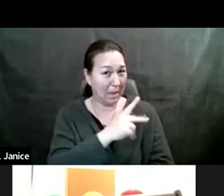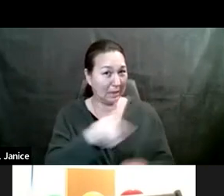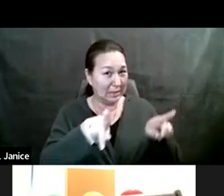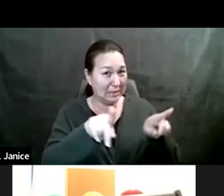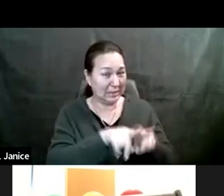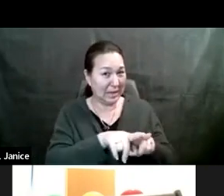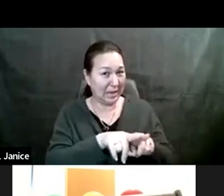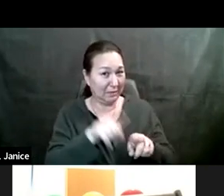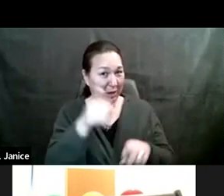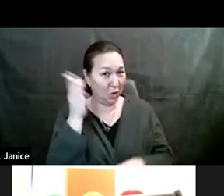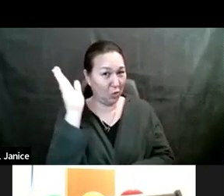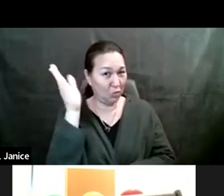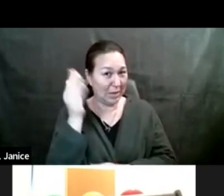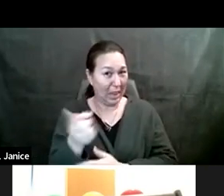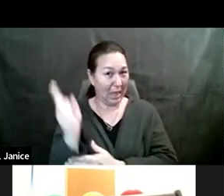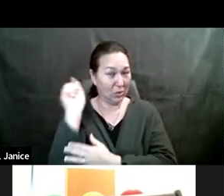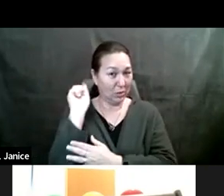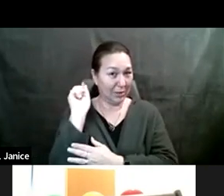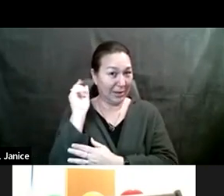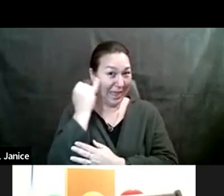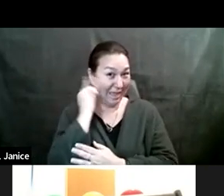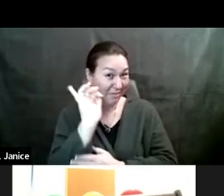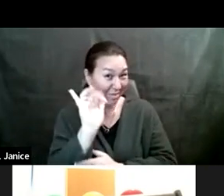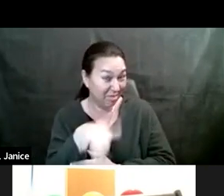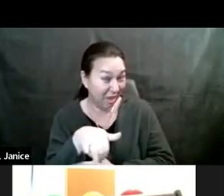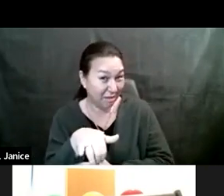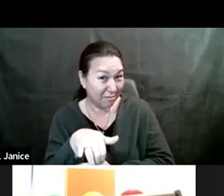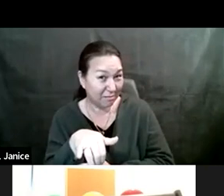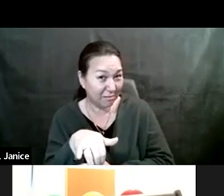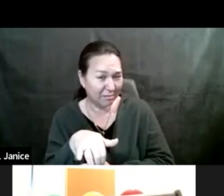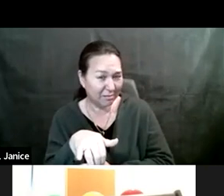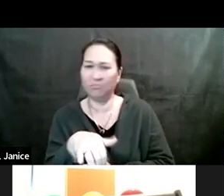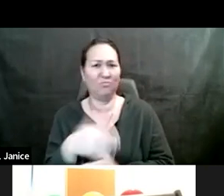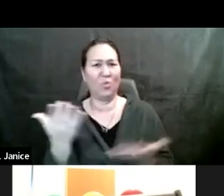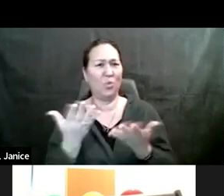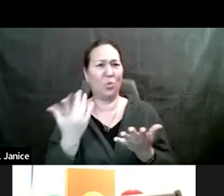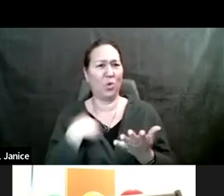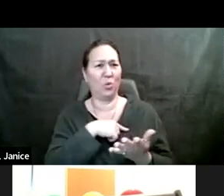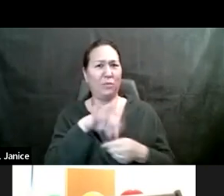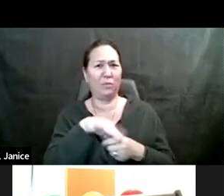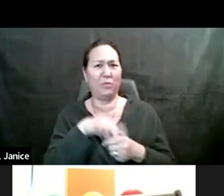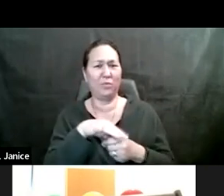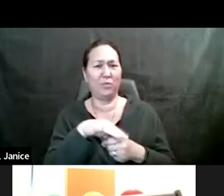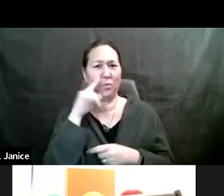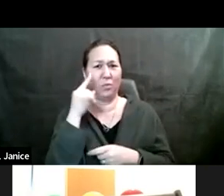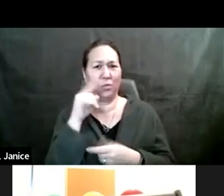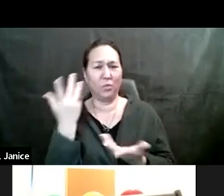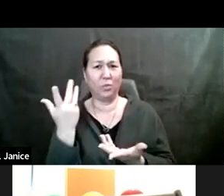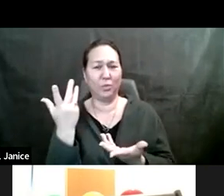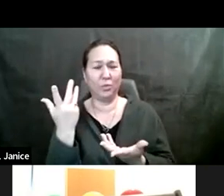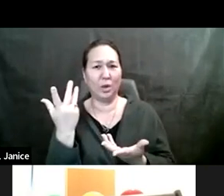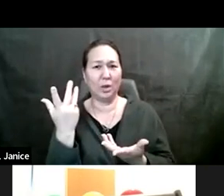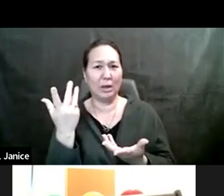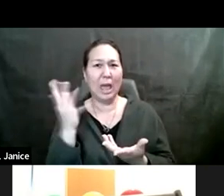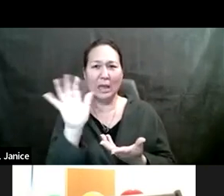proposed last week so if that is the case then what is the vote that is the same thing that that